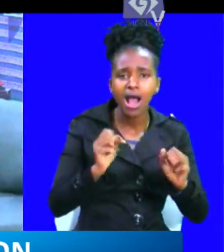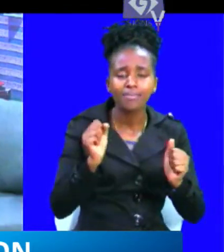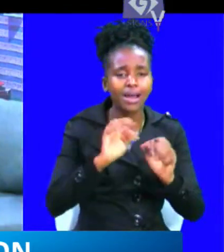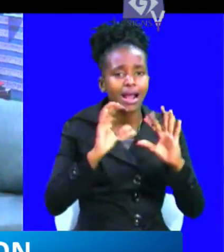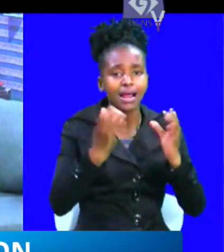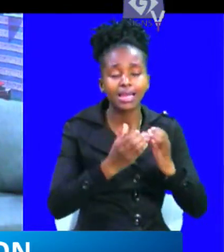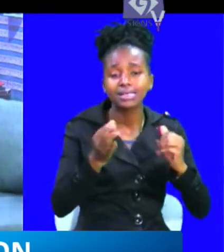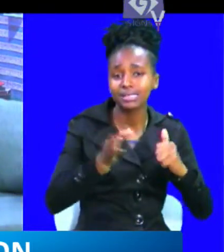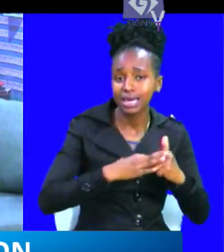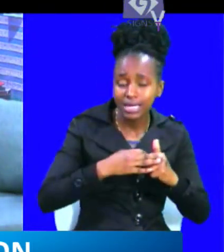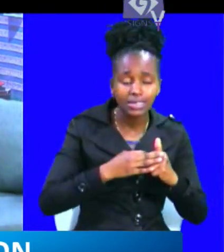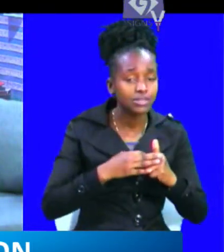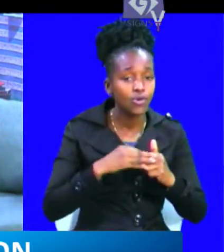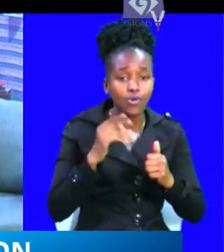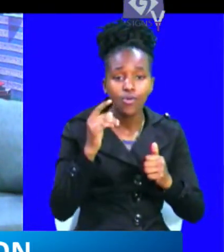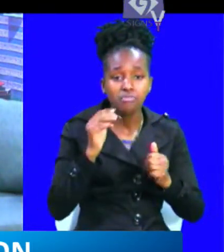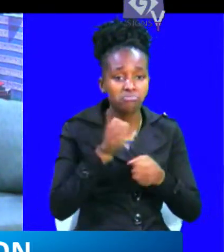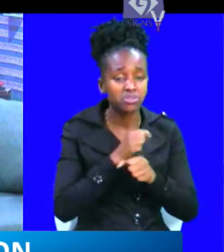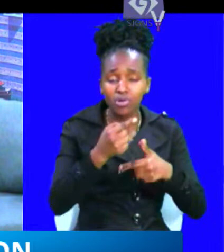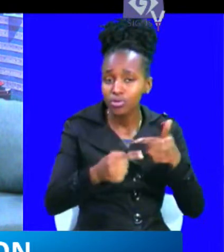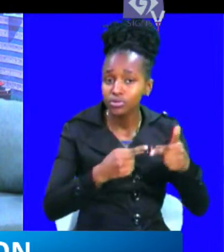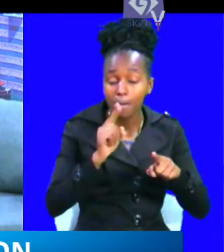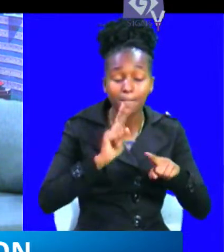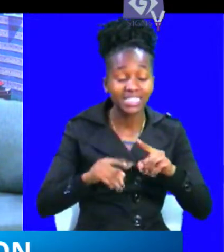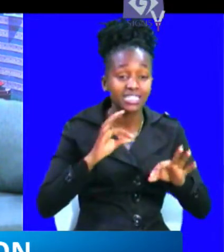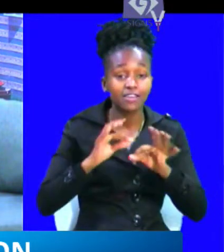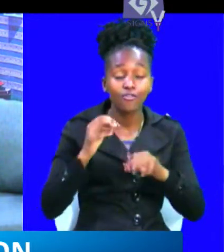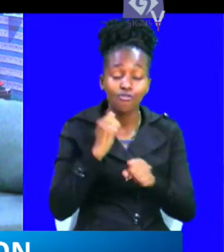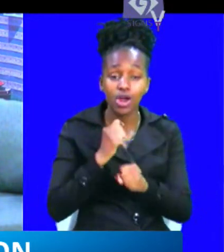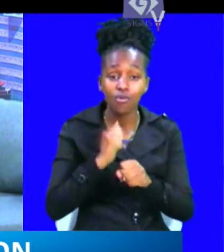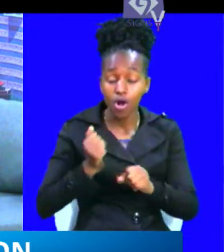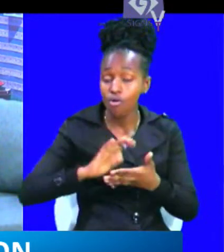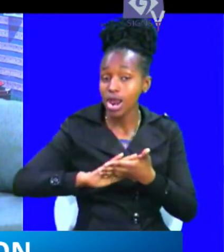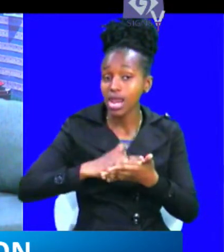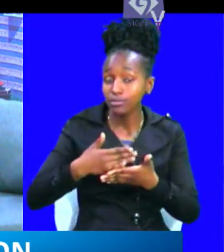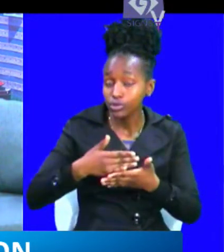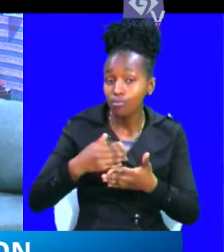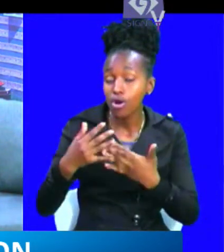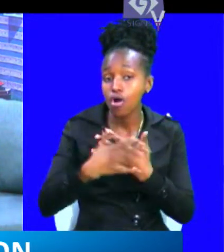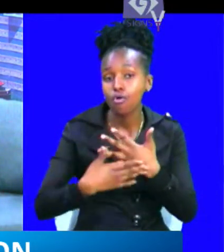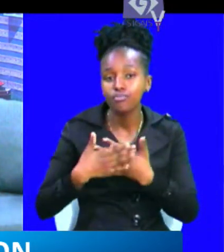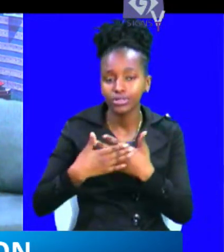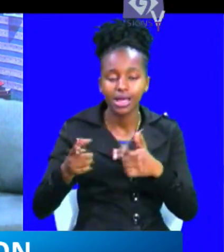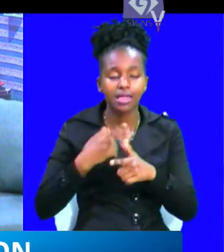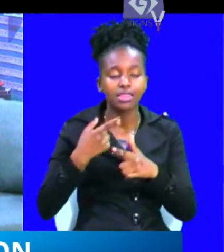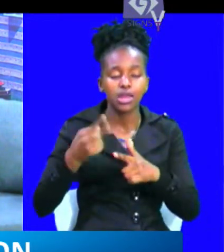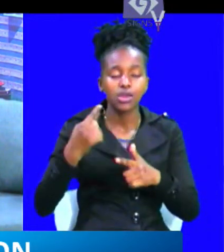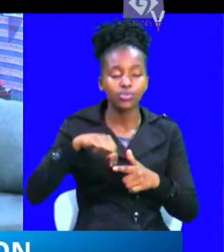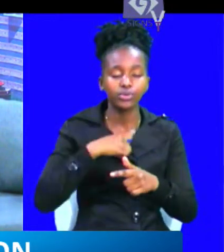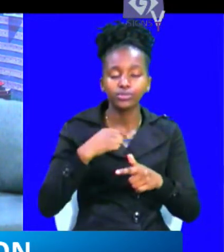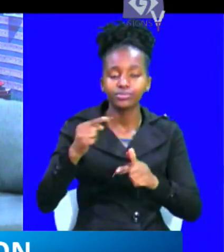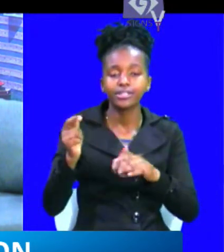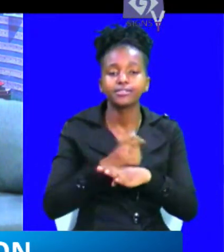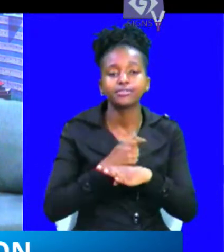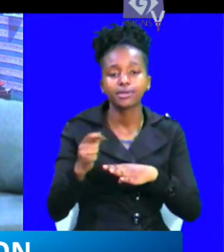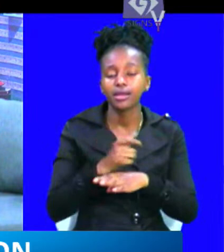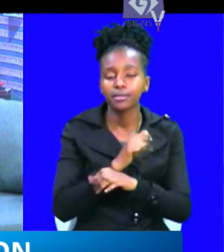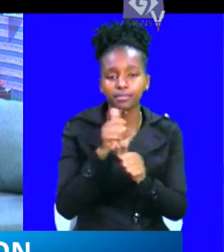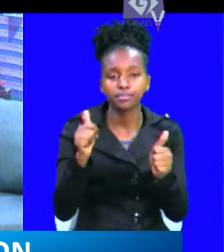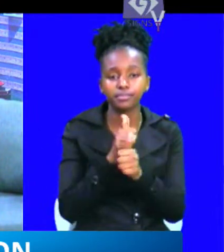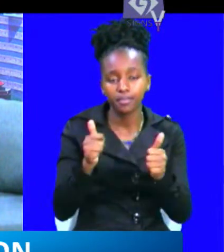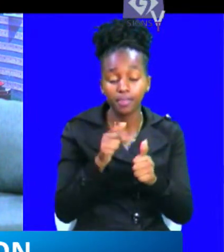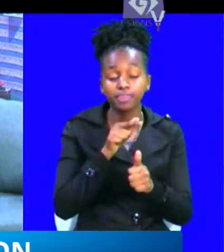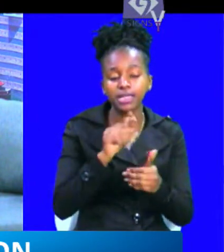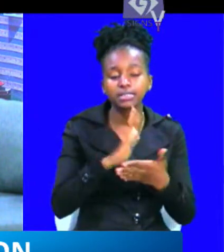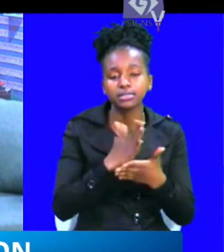long as you can work on a laptop, on a computer, we will be able to train you. For me, that's amazing.